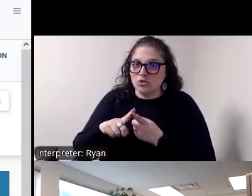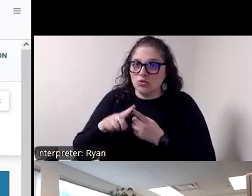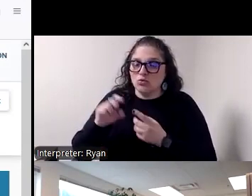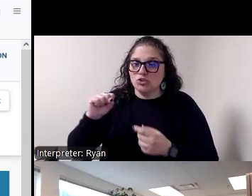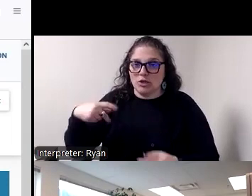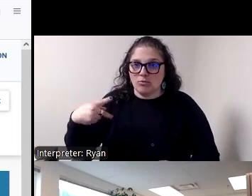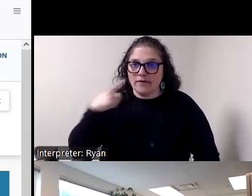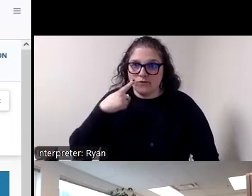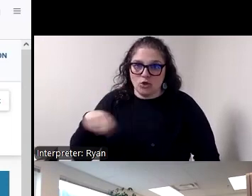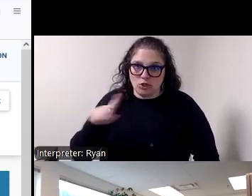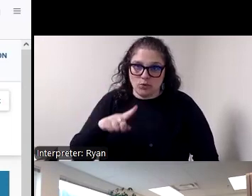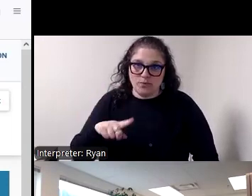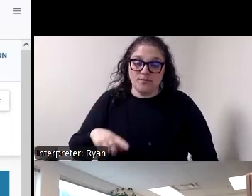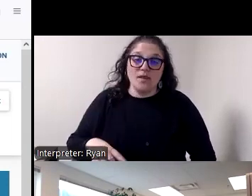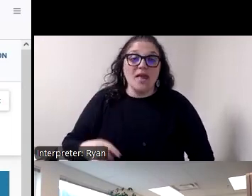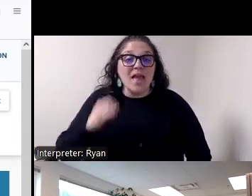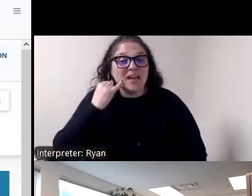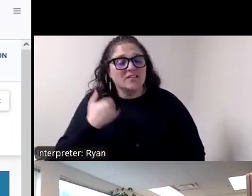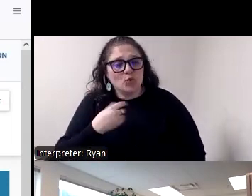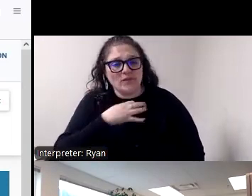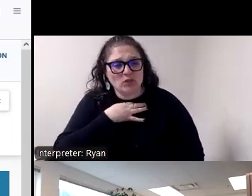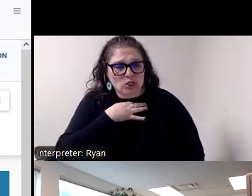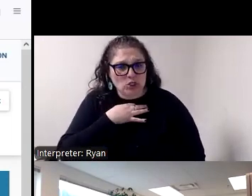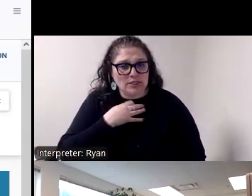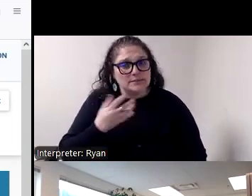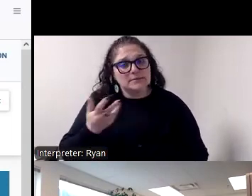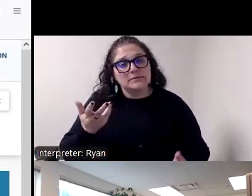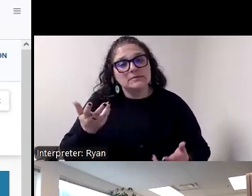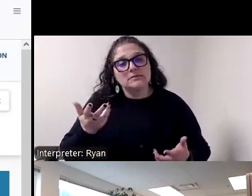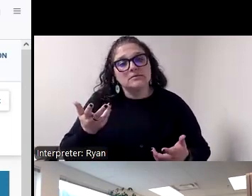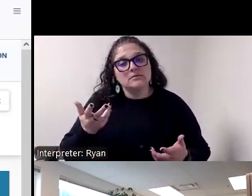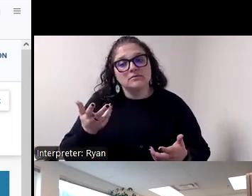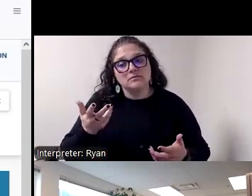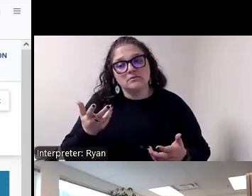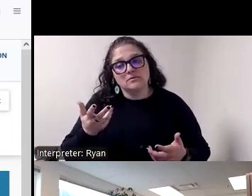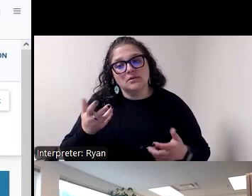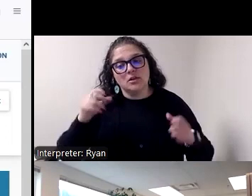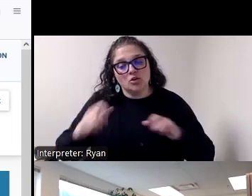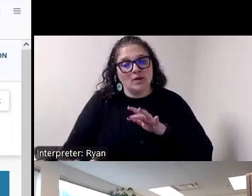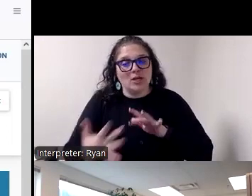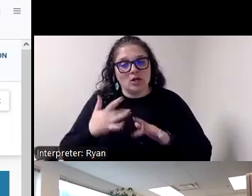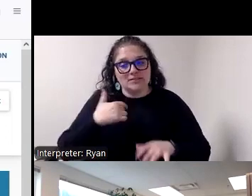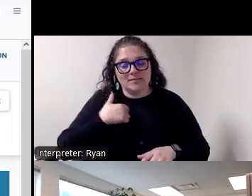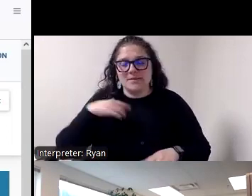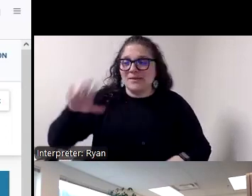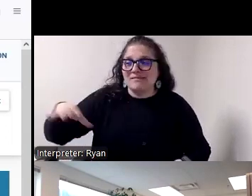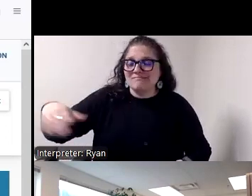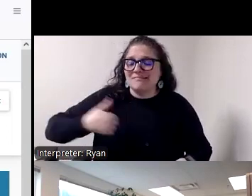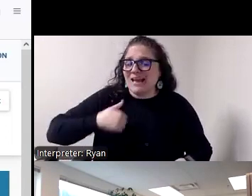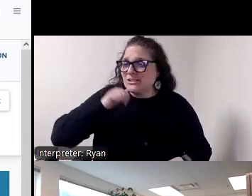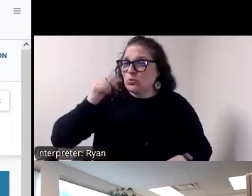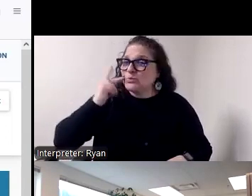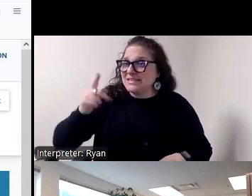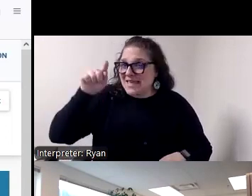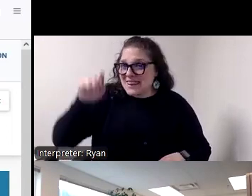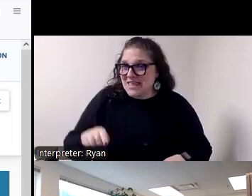you guys. And if you ever have a question, you just kind of want like you just reach out to me and say, hey, I'm not seeing this